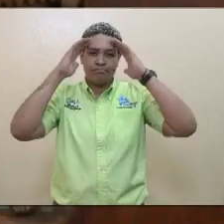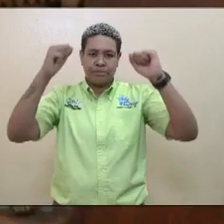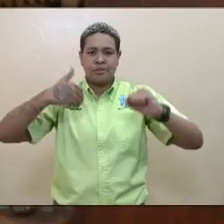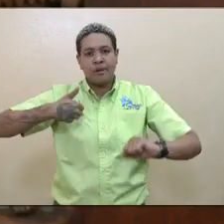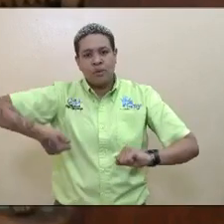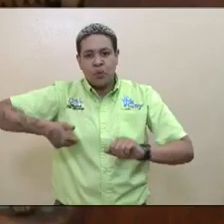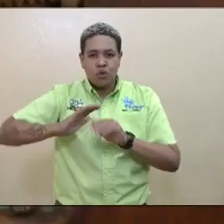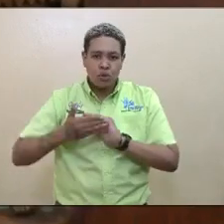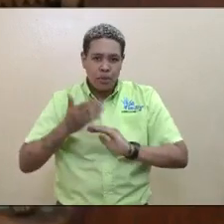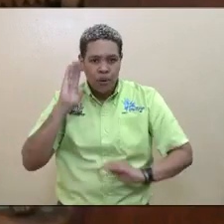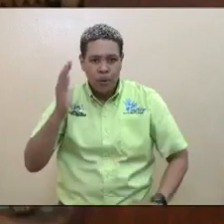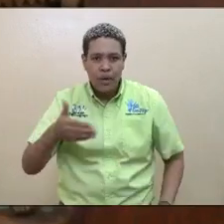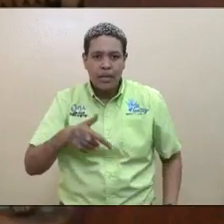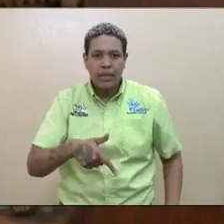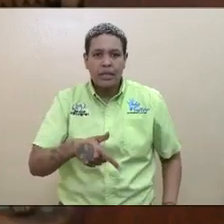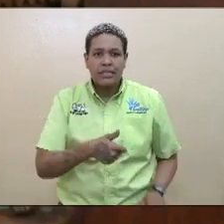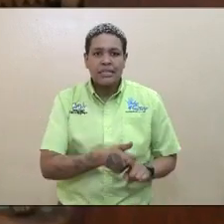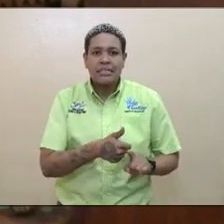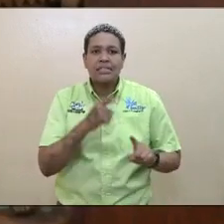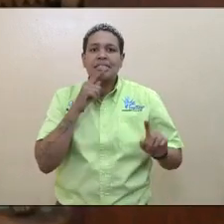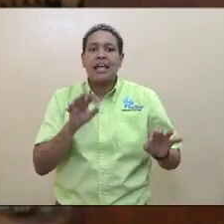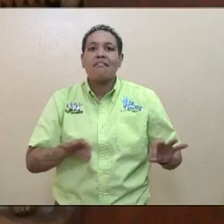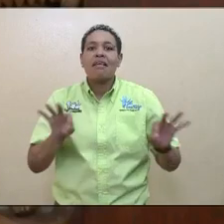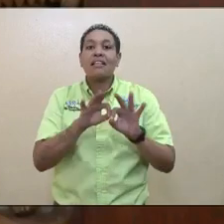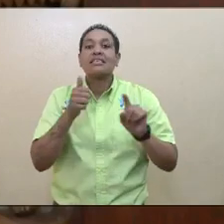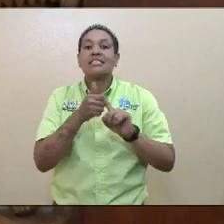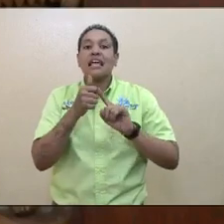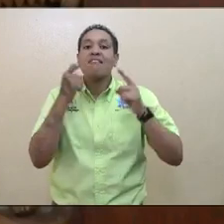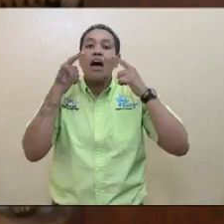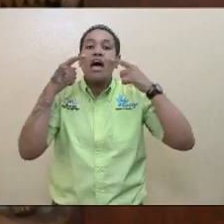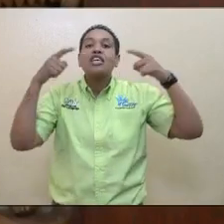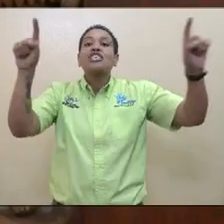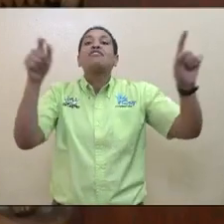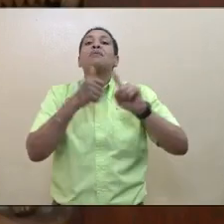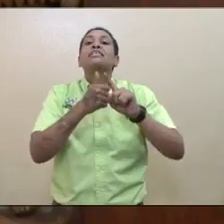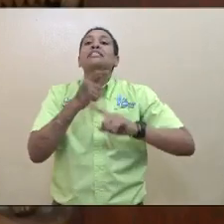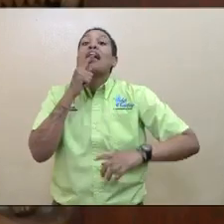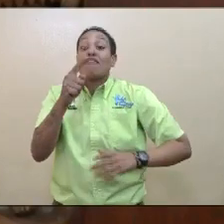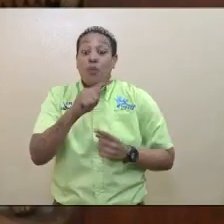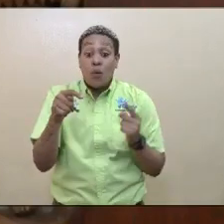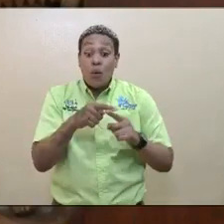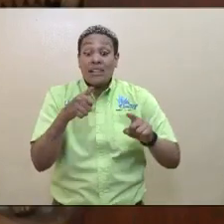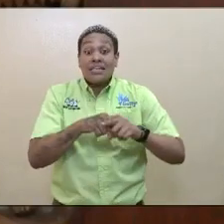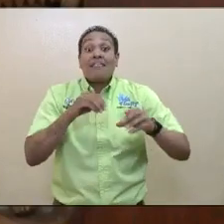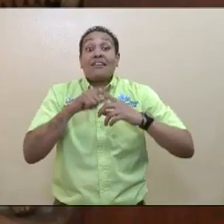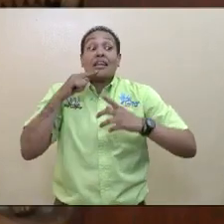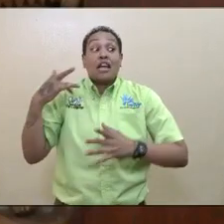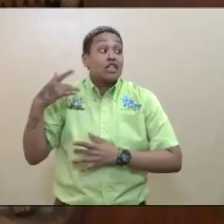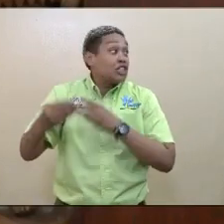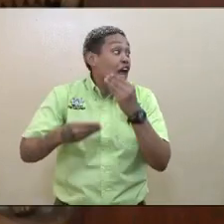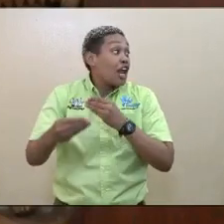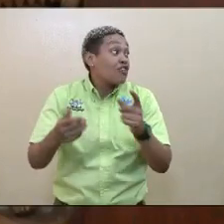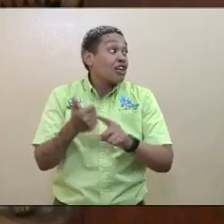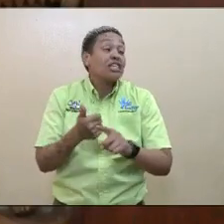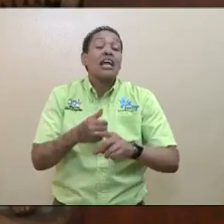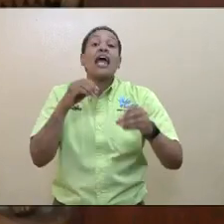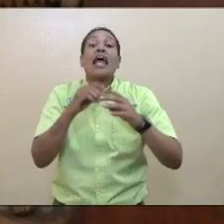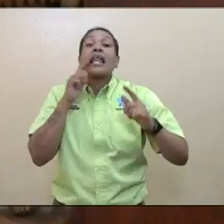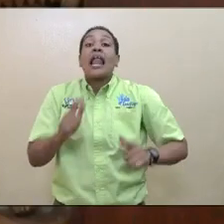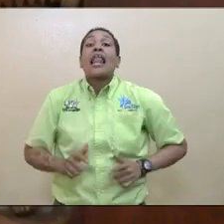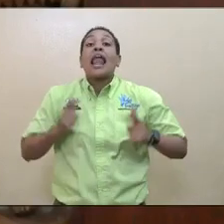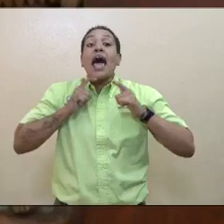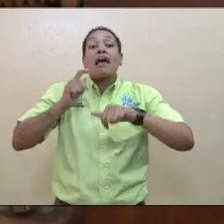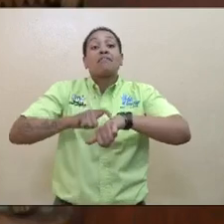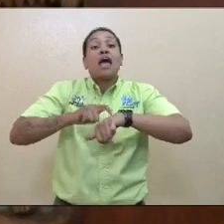This is a monumental achievement. Once in a generation, once in a